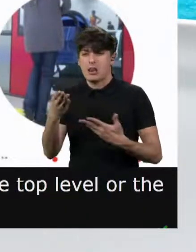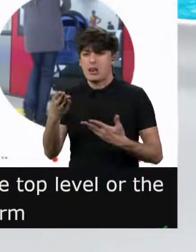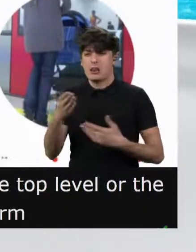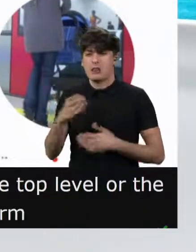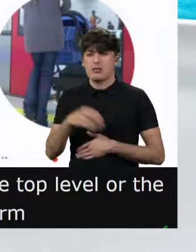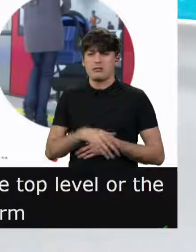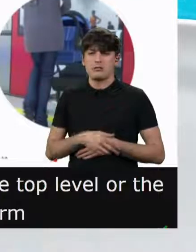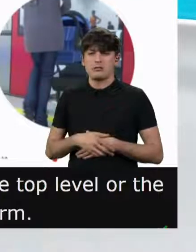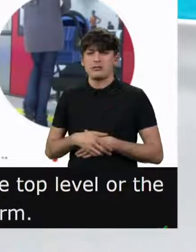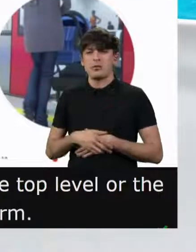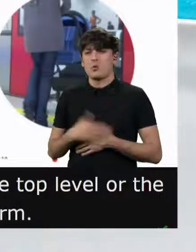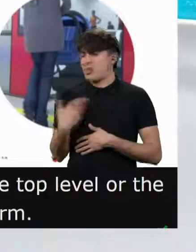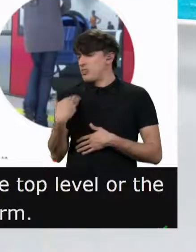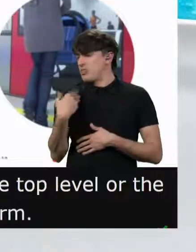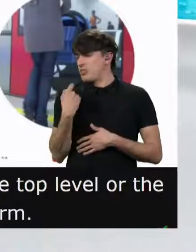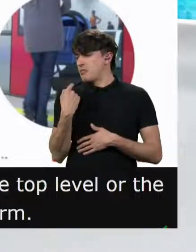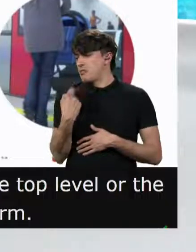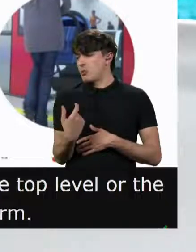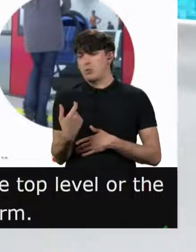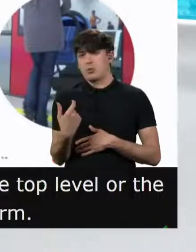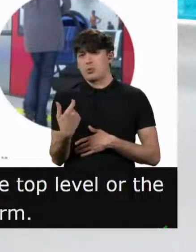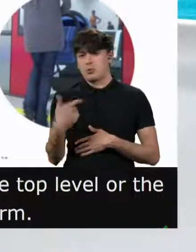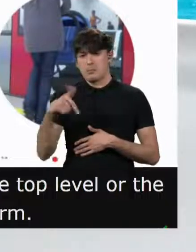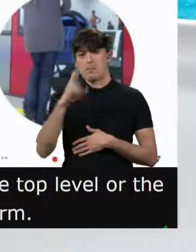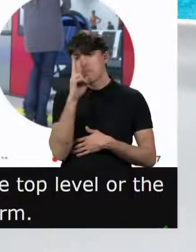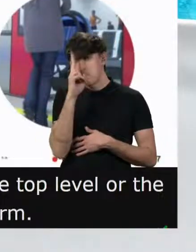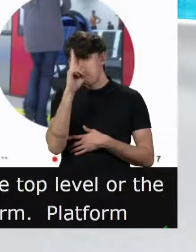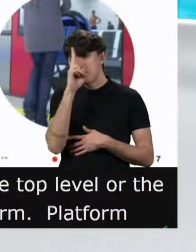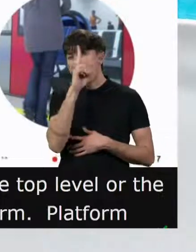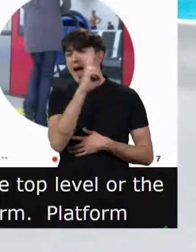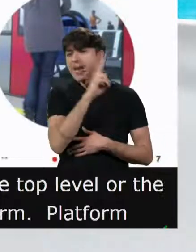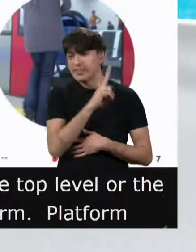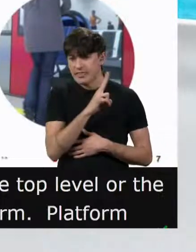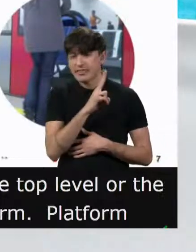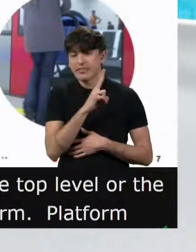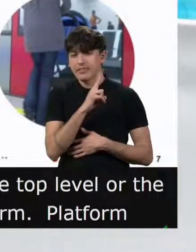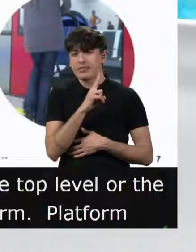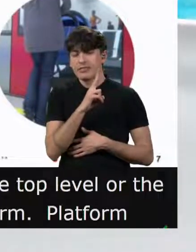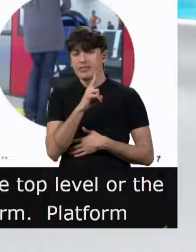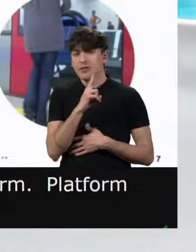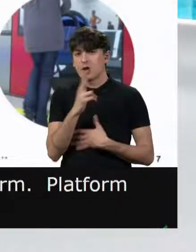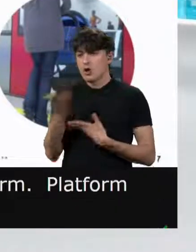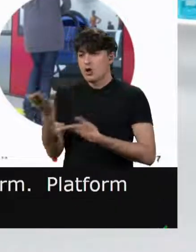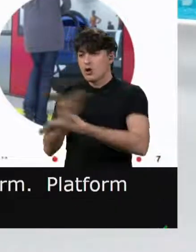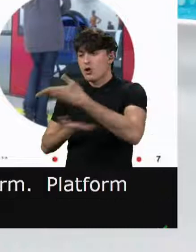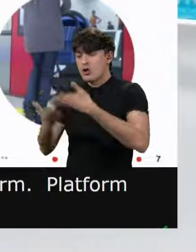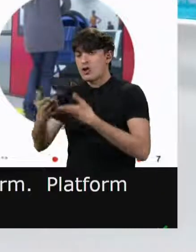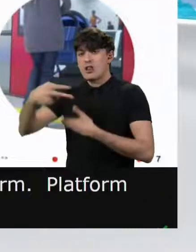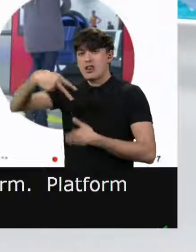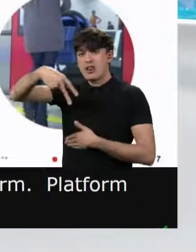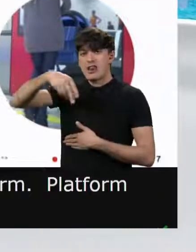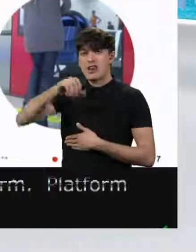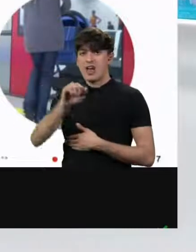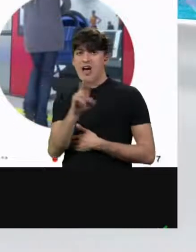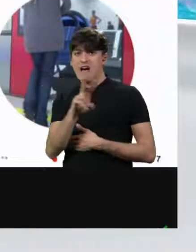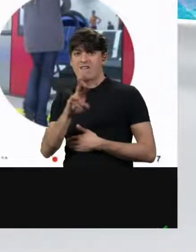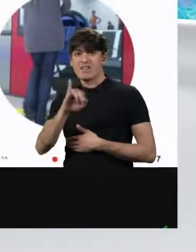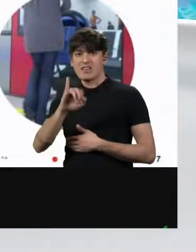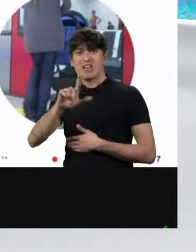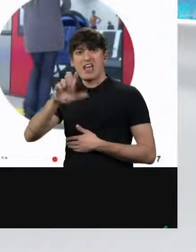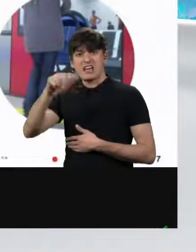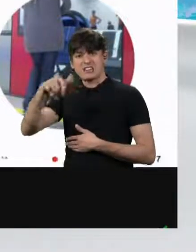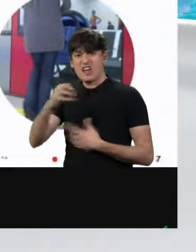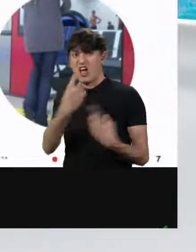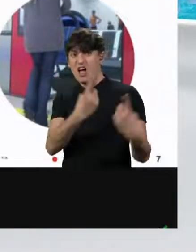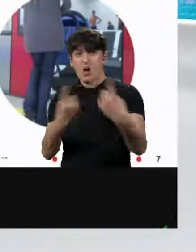Platform accesses, and in Madrid, in collaboration with Avilens.